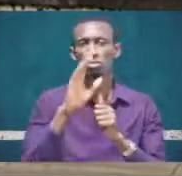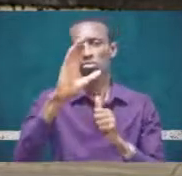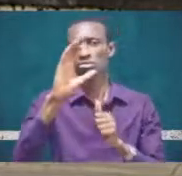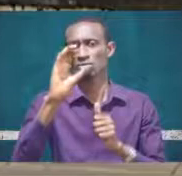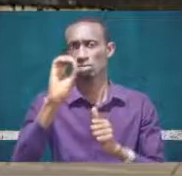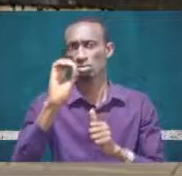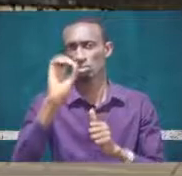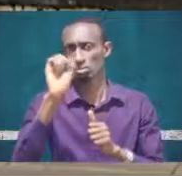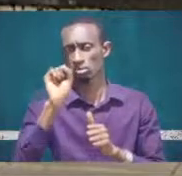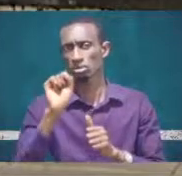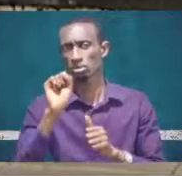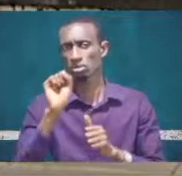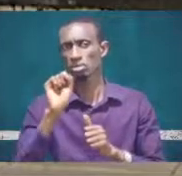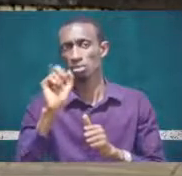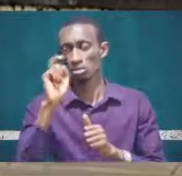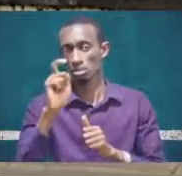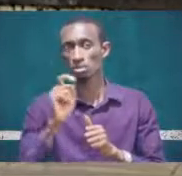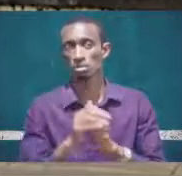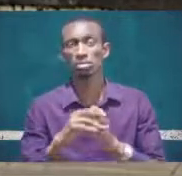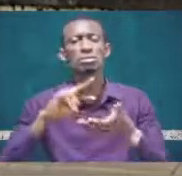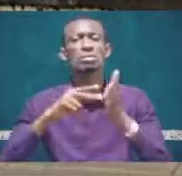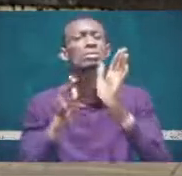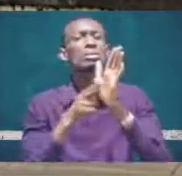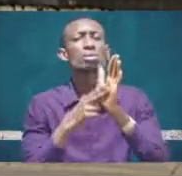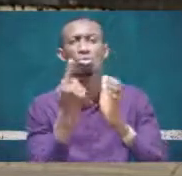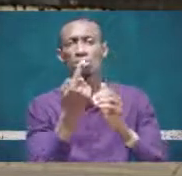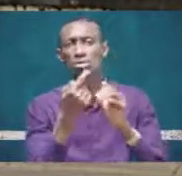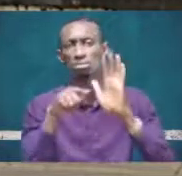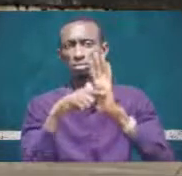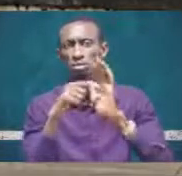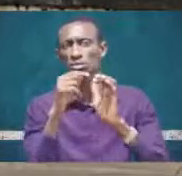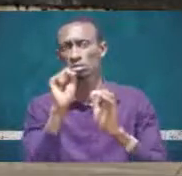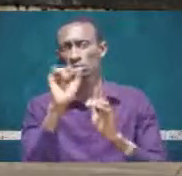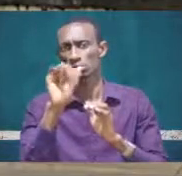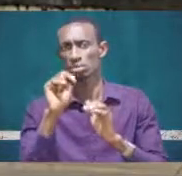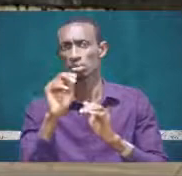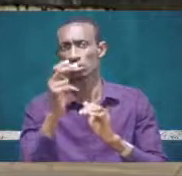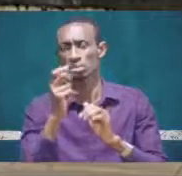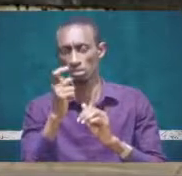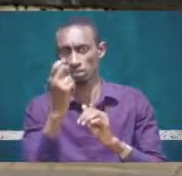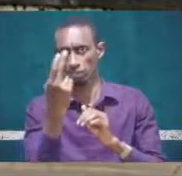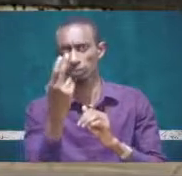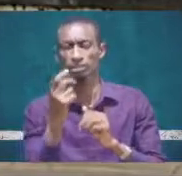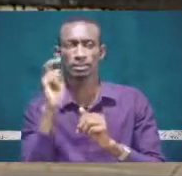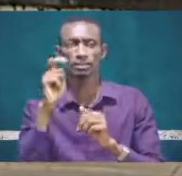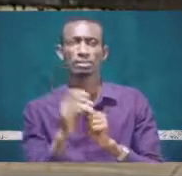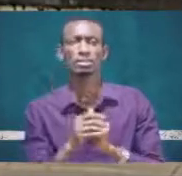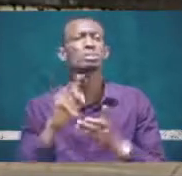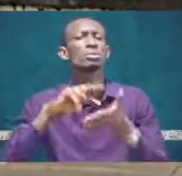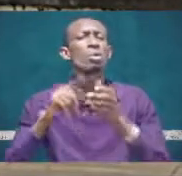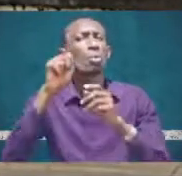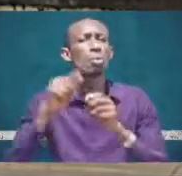is equal to 1 minus sine squared of x. Do you see? Means that my integral